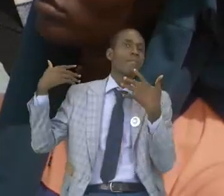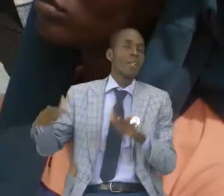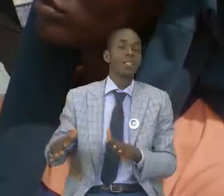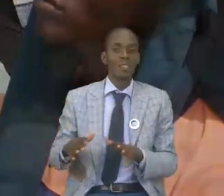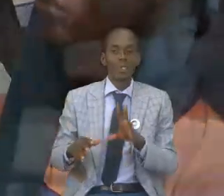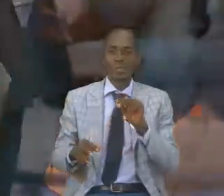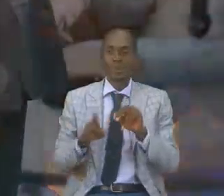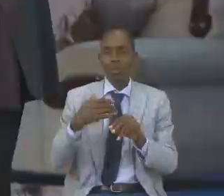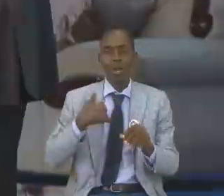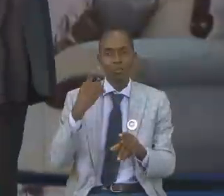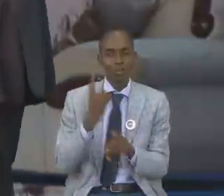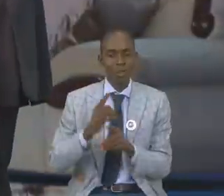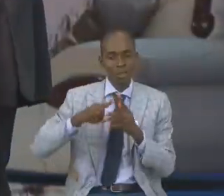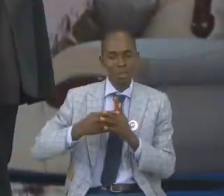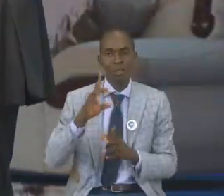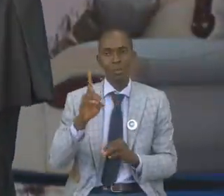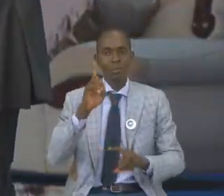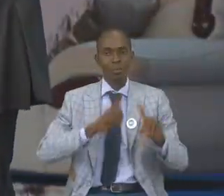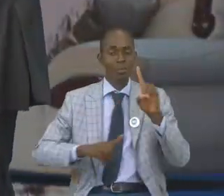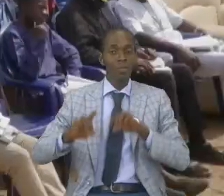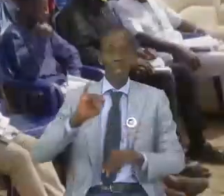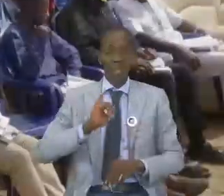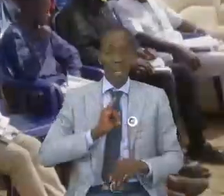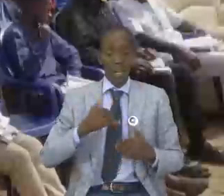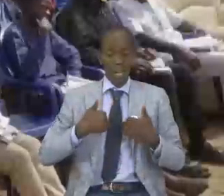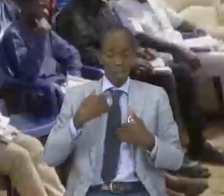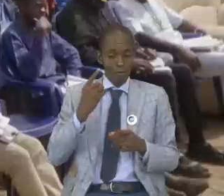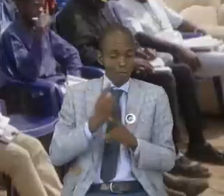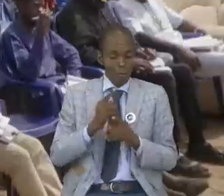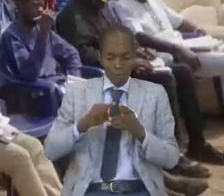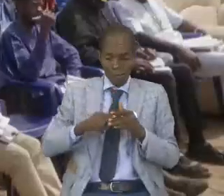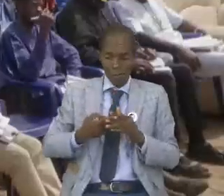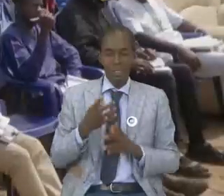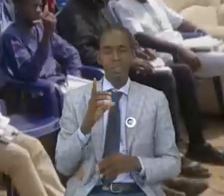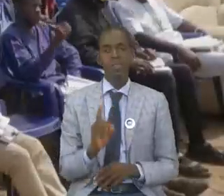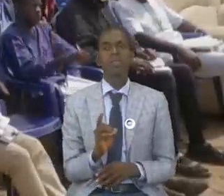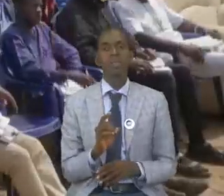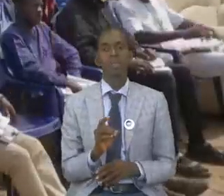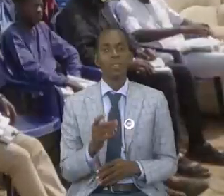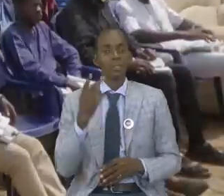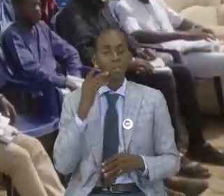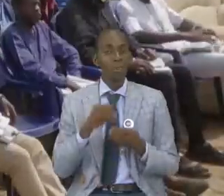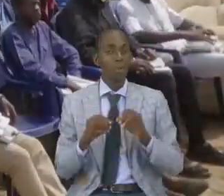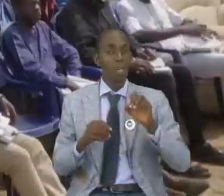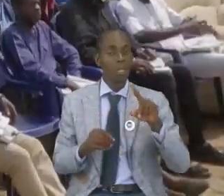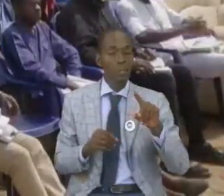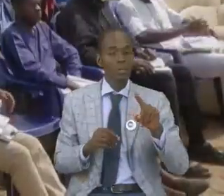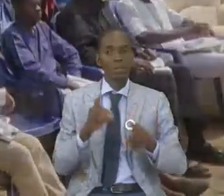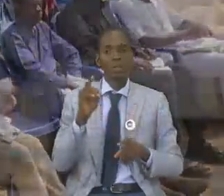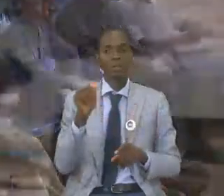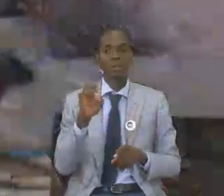started. I have just started. Number 11, he had